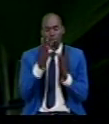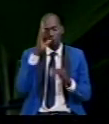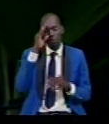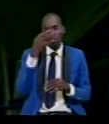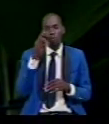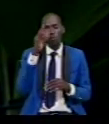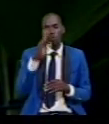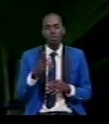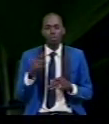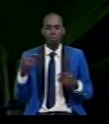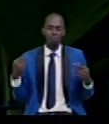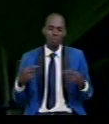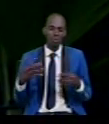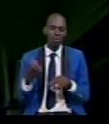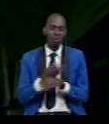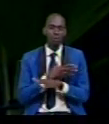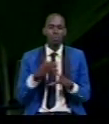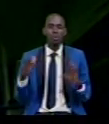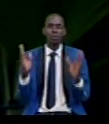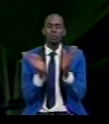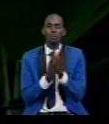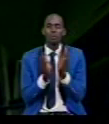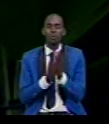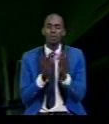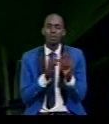vanished away. Can we praise the Lord for this?